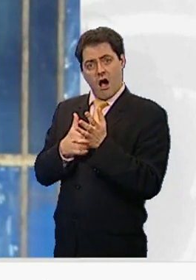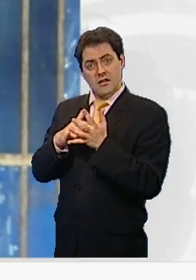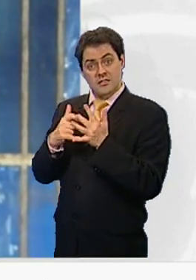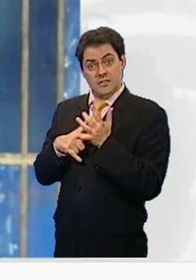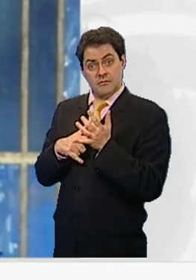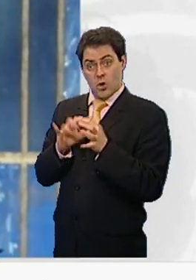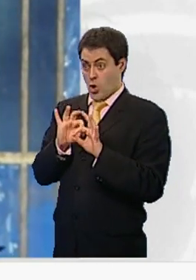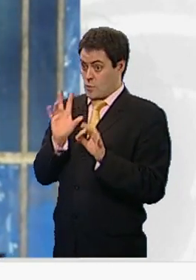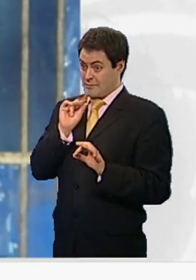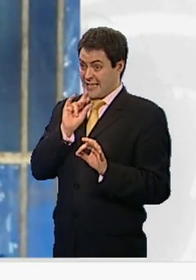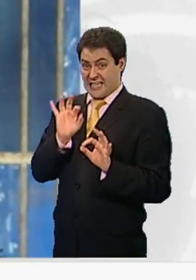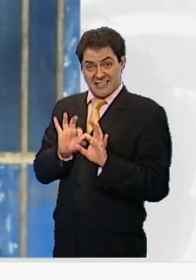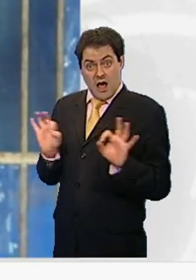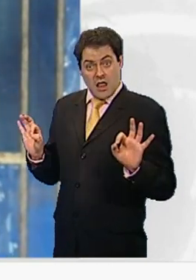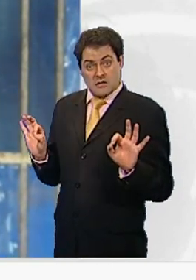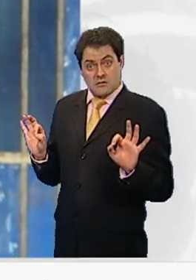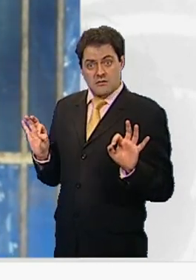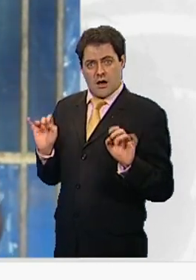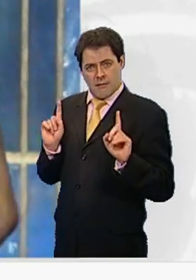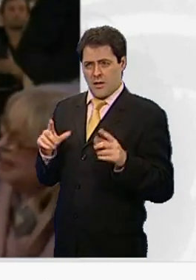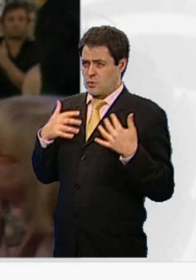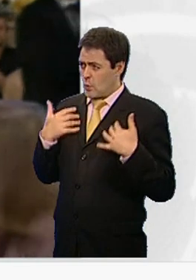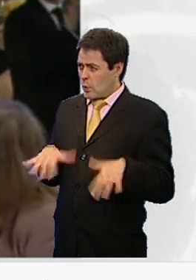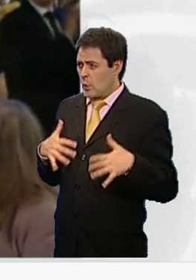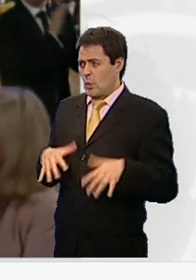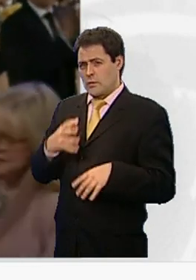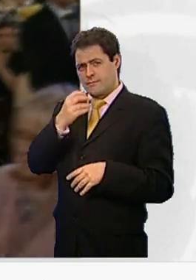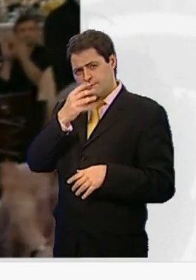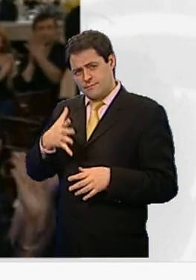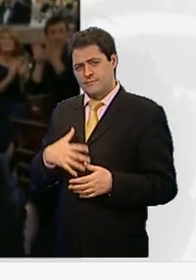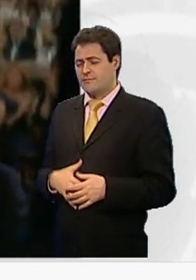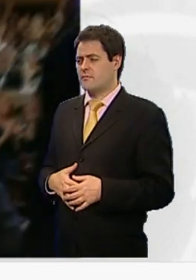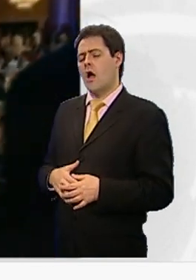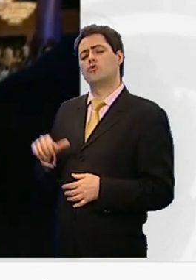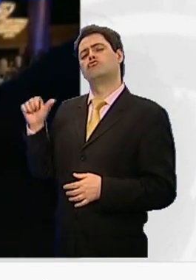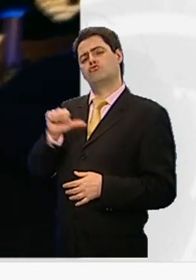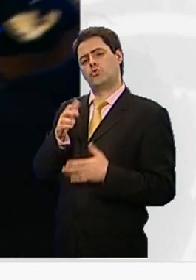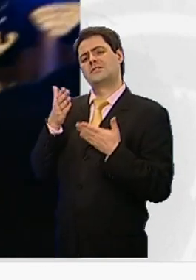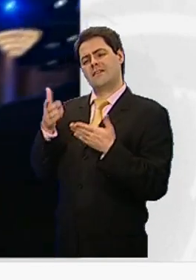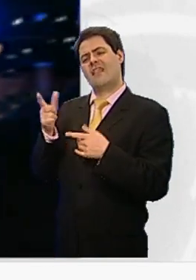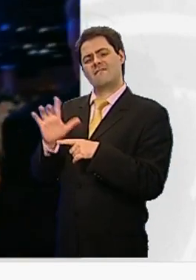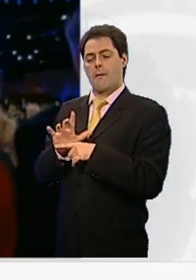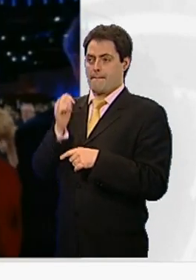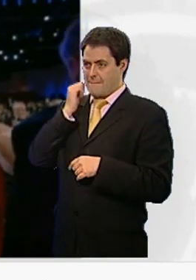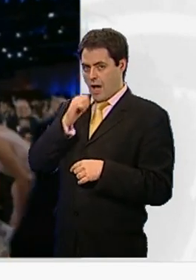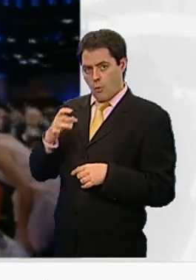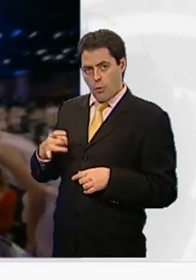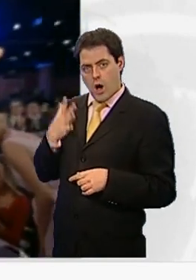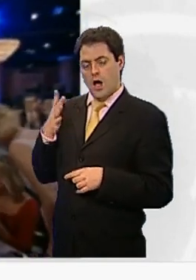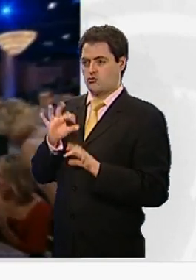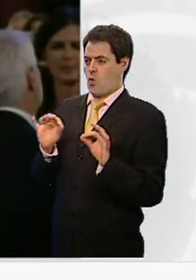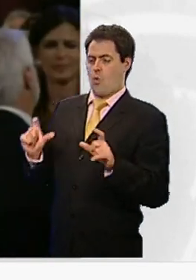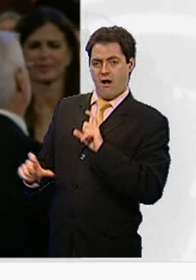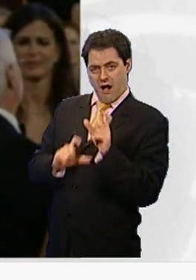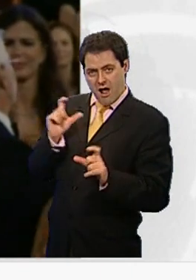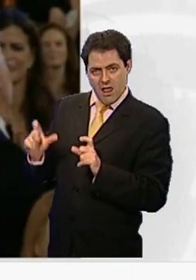it's a silent film. It's brilliant. It's a brilliant film. It deserves every accolade it is getting. Okay, it's an unusual film. It's in black and